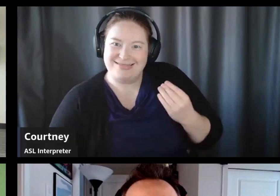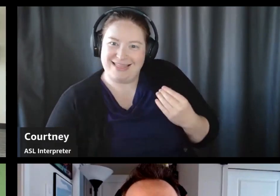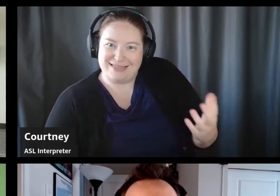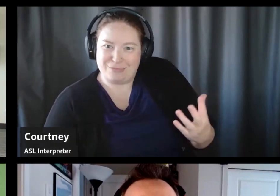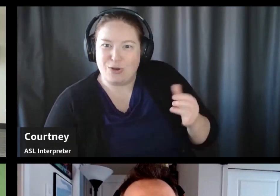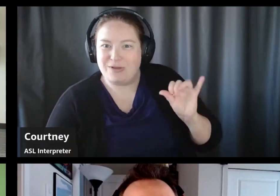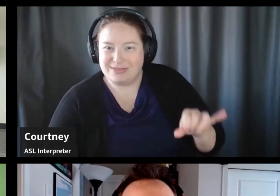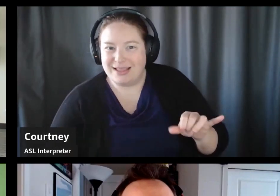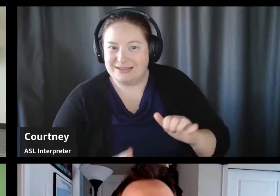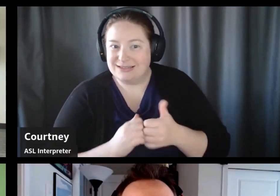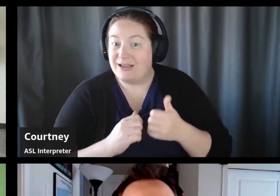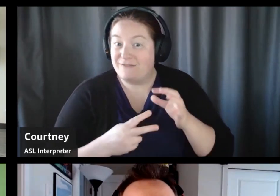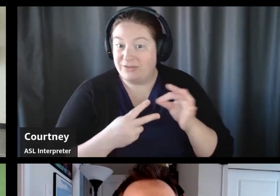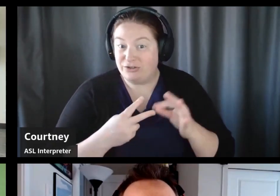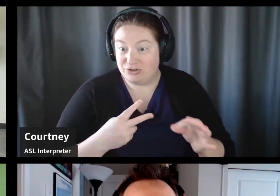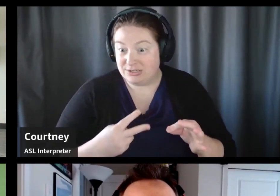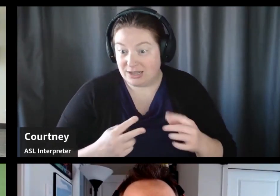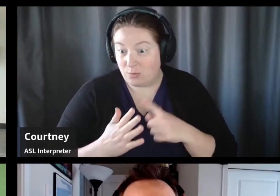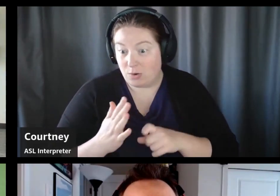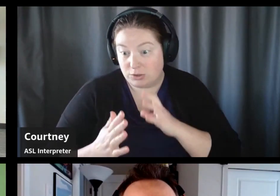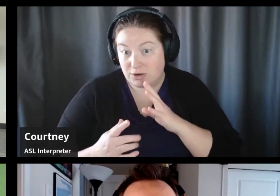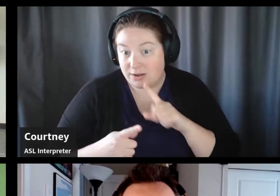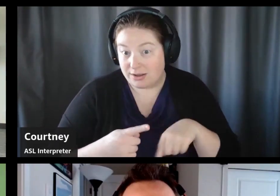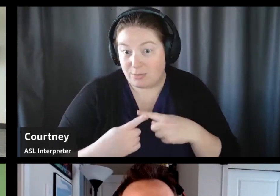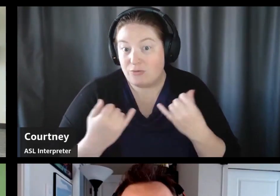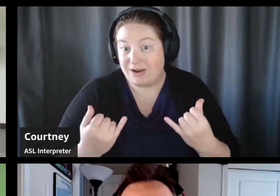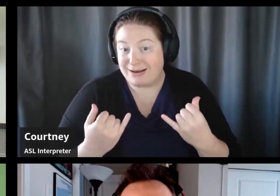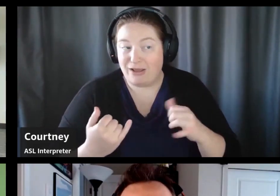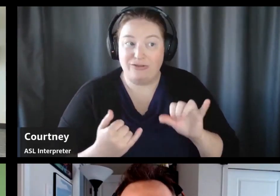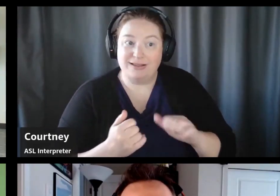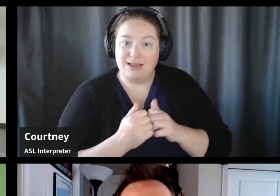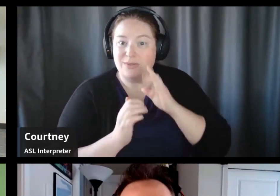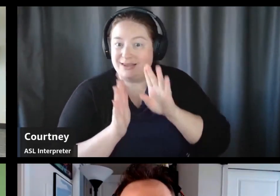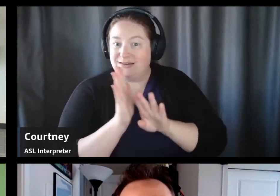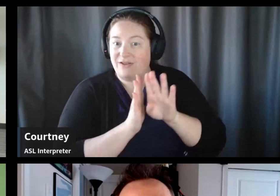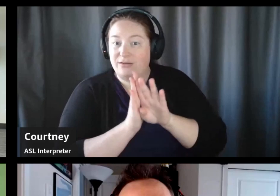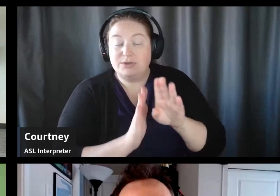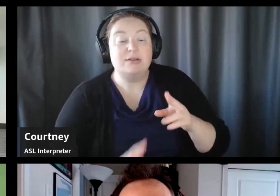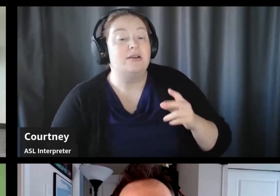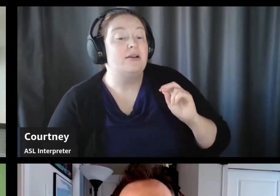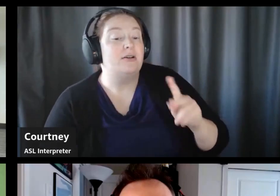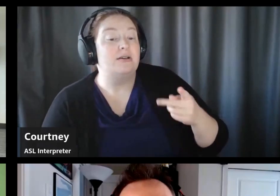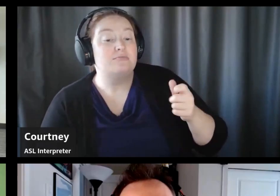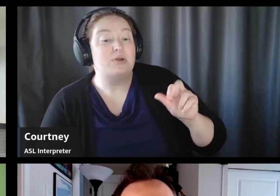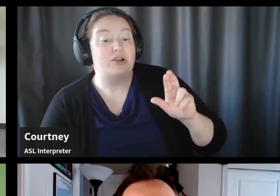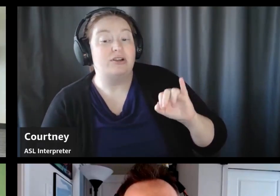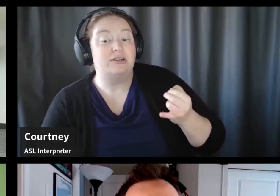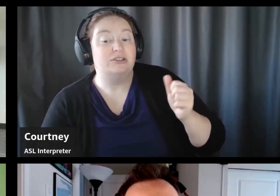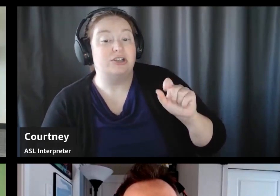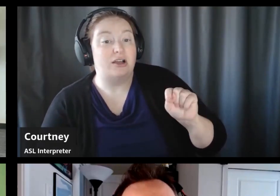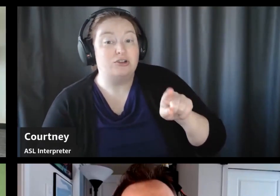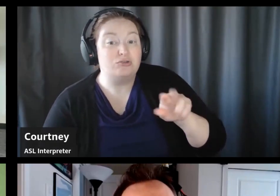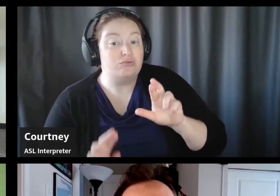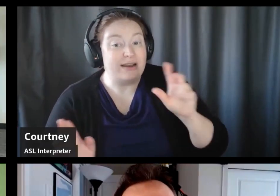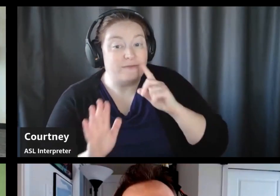features like the one we're talking about today get developed. All right, Parashot, you ready for demo? It looks like,